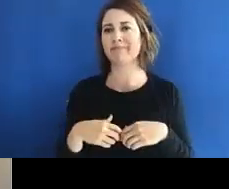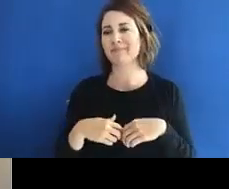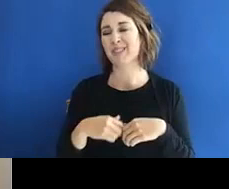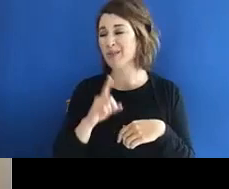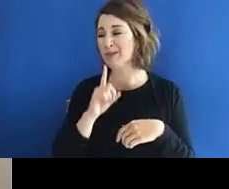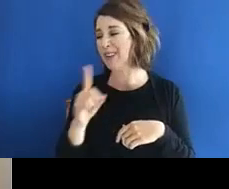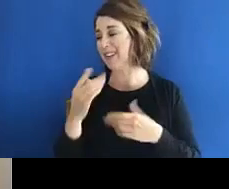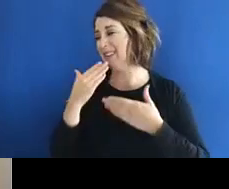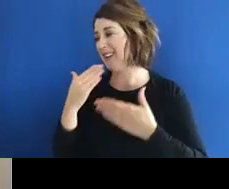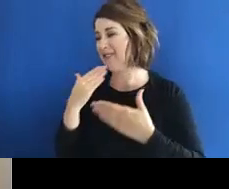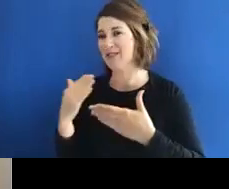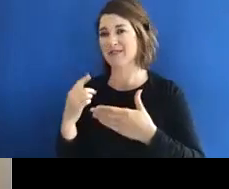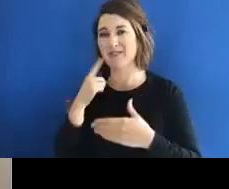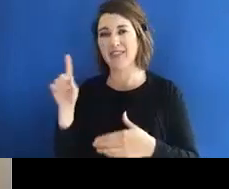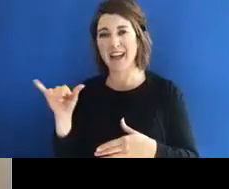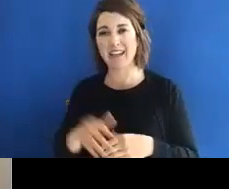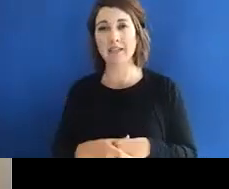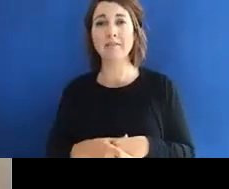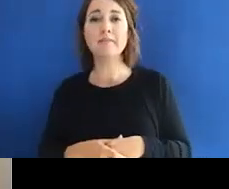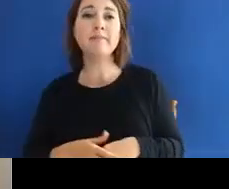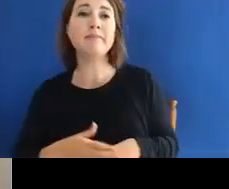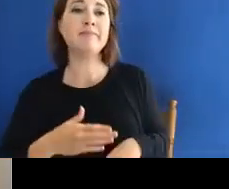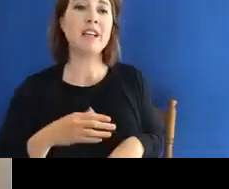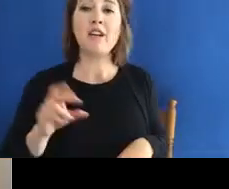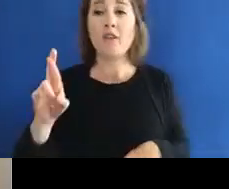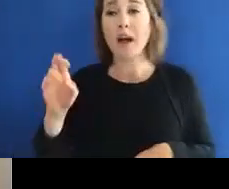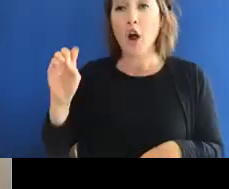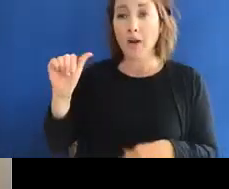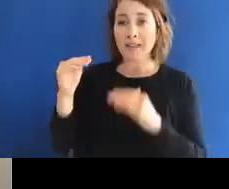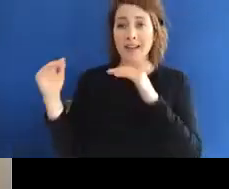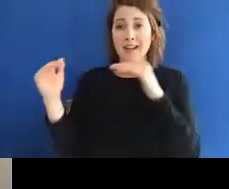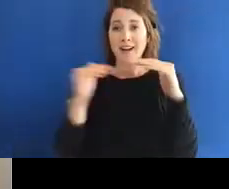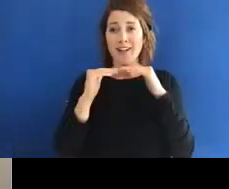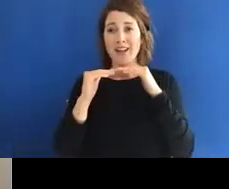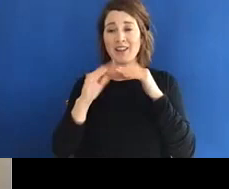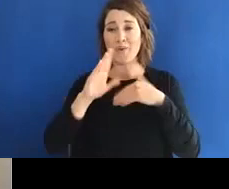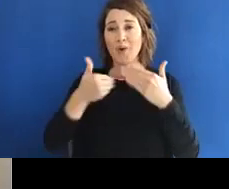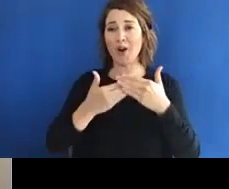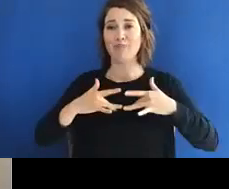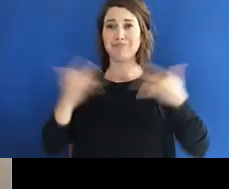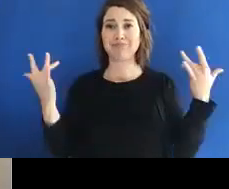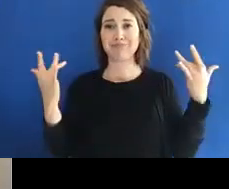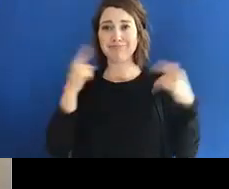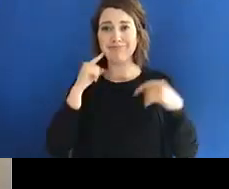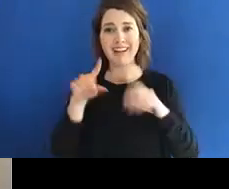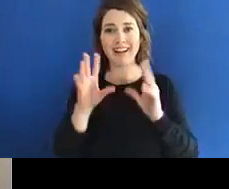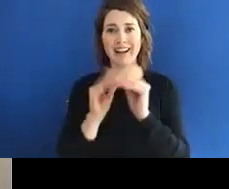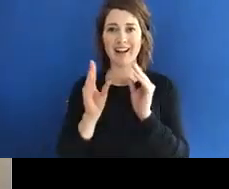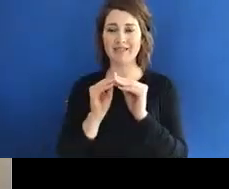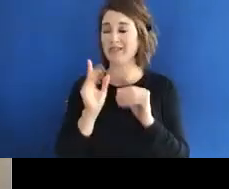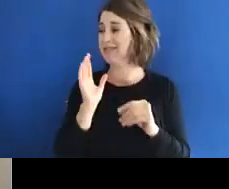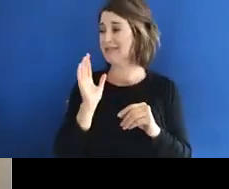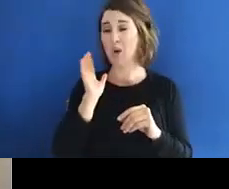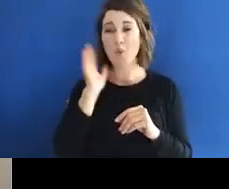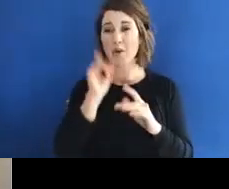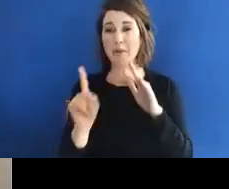grateful. My RSA colleagues and I are excited for the Summit Conference. We'll be popping up during sessions to learn